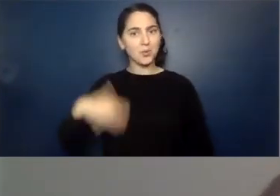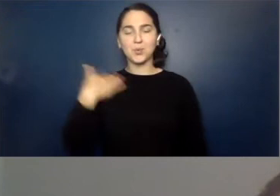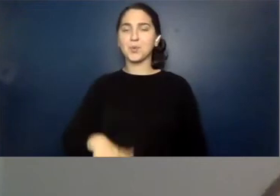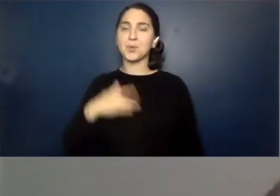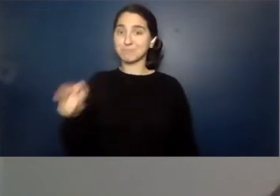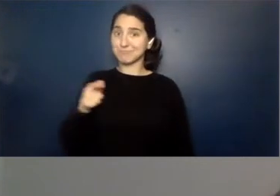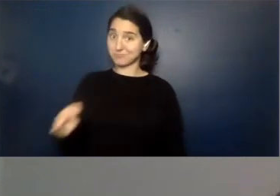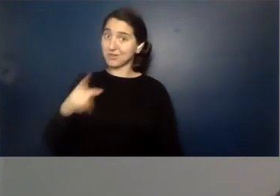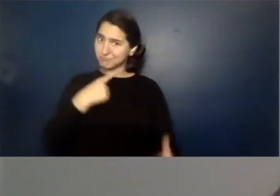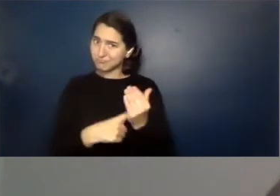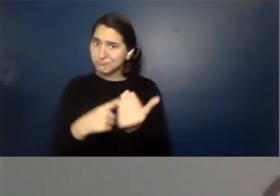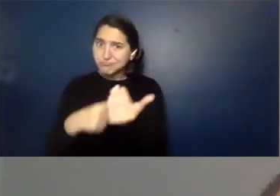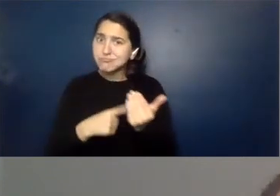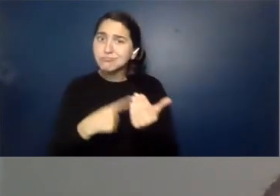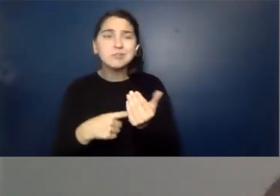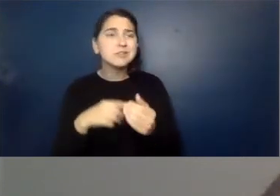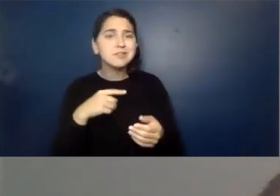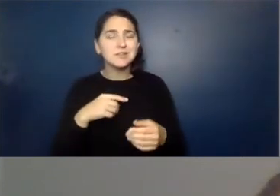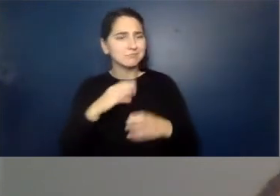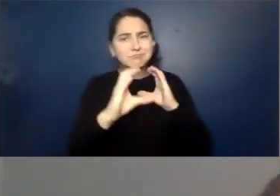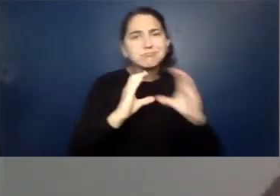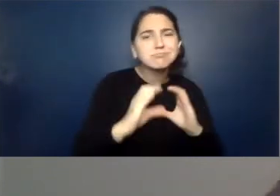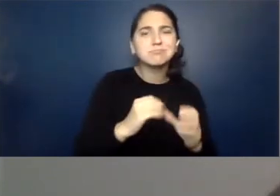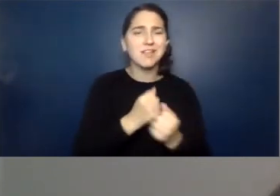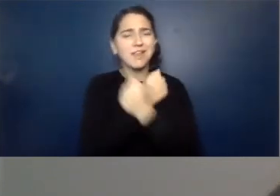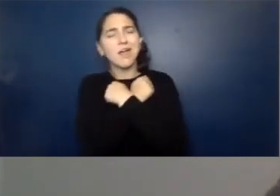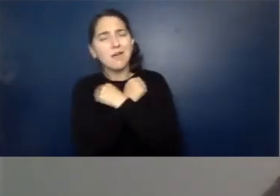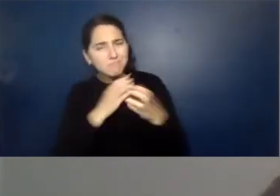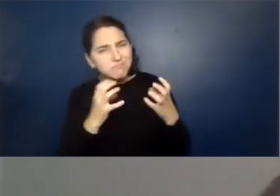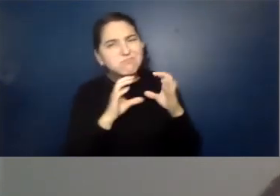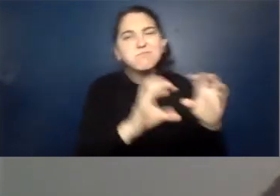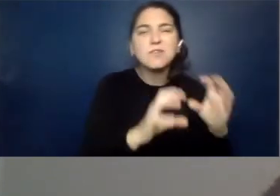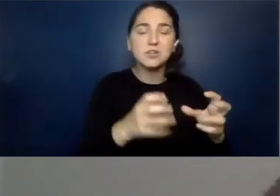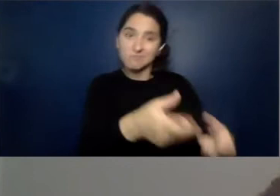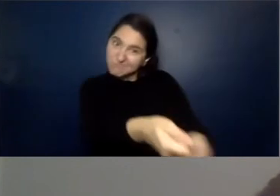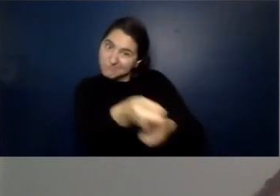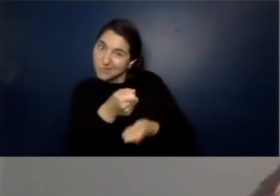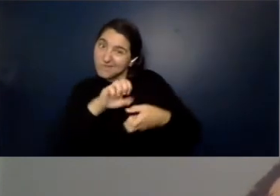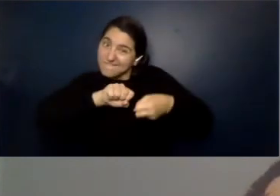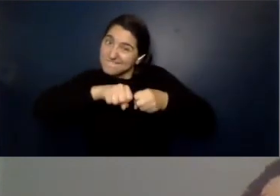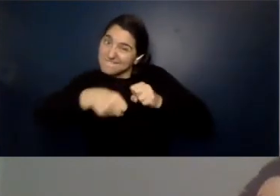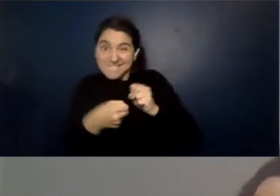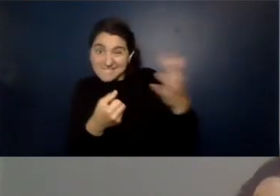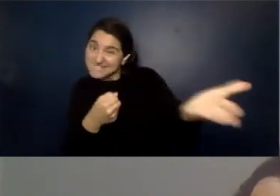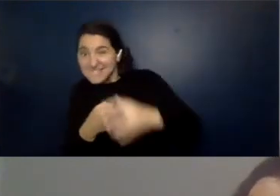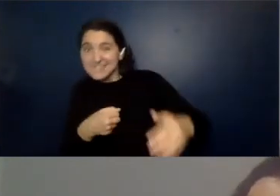powerfully. She said, "Agreed to differ, but resolved to love."